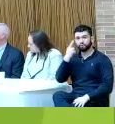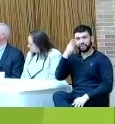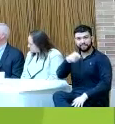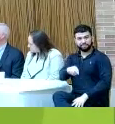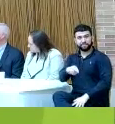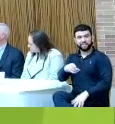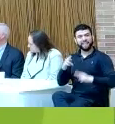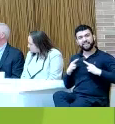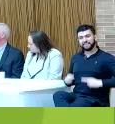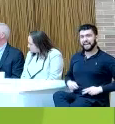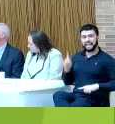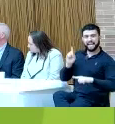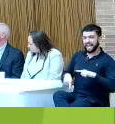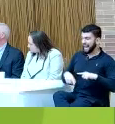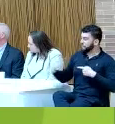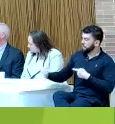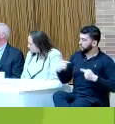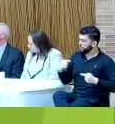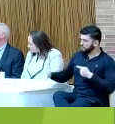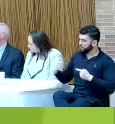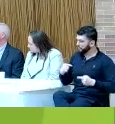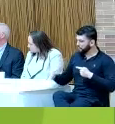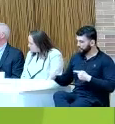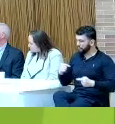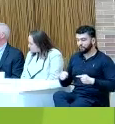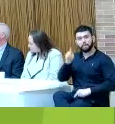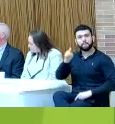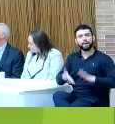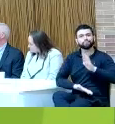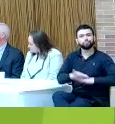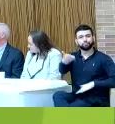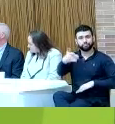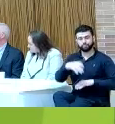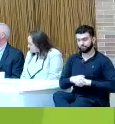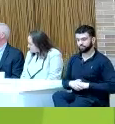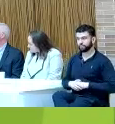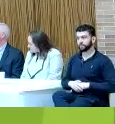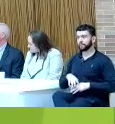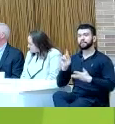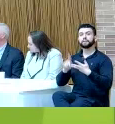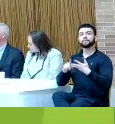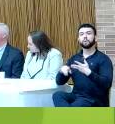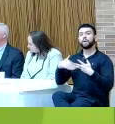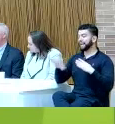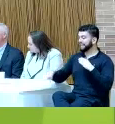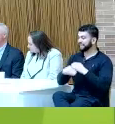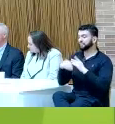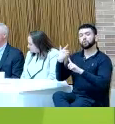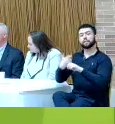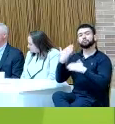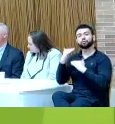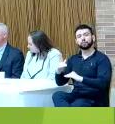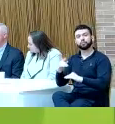issue or give the landlord any issues about leaving it didn't end there there were additional lease restrictions such